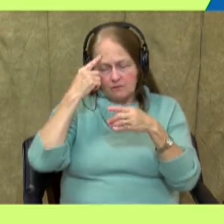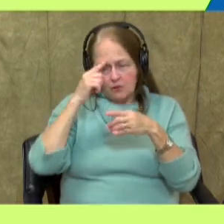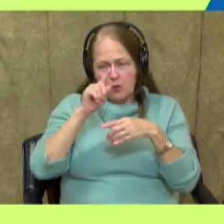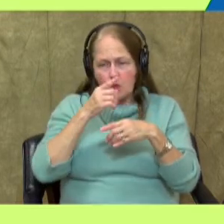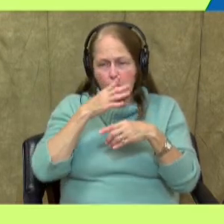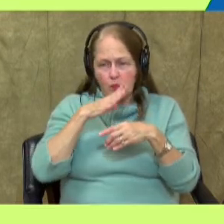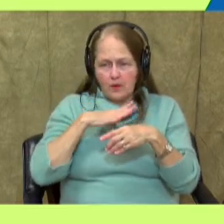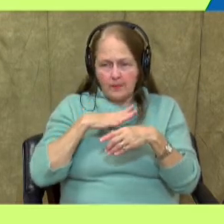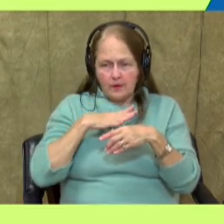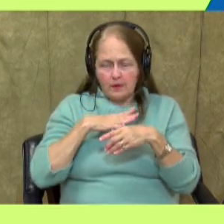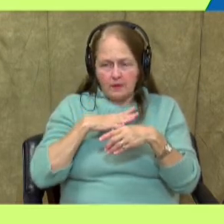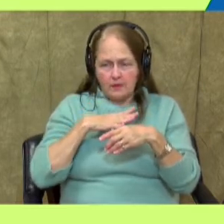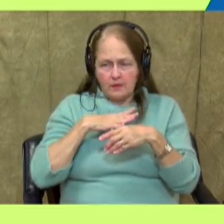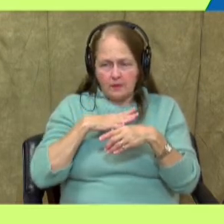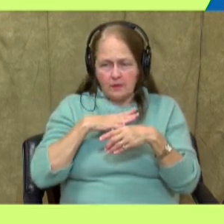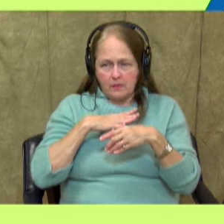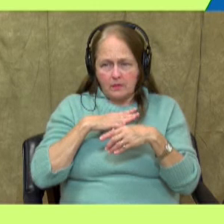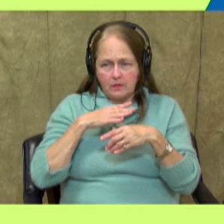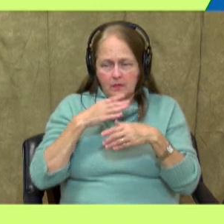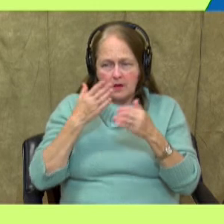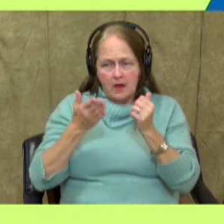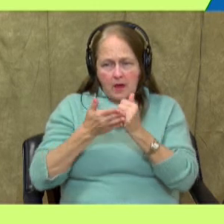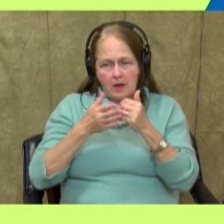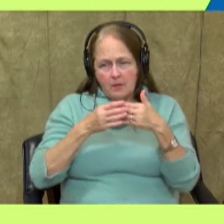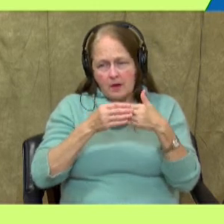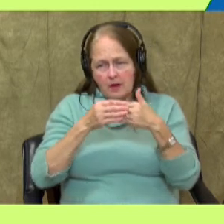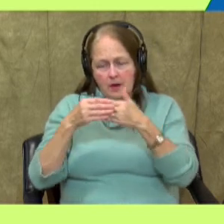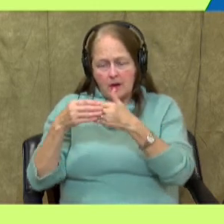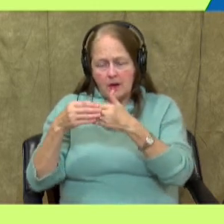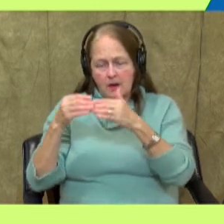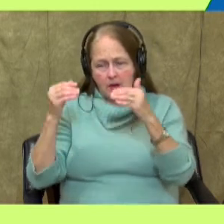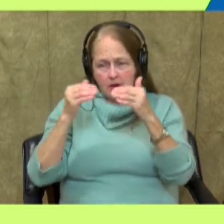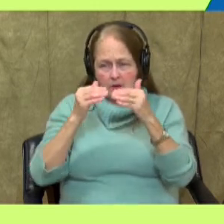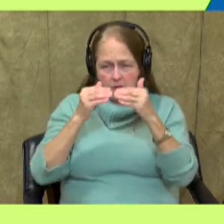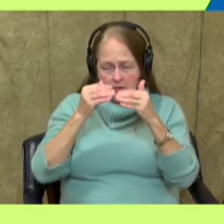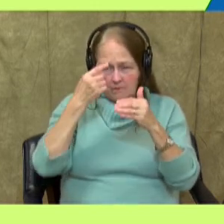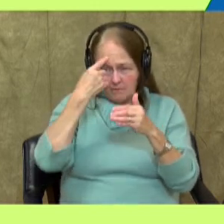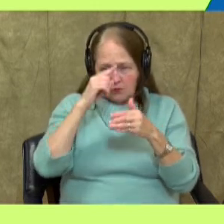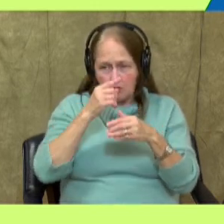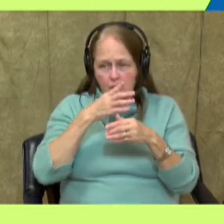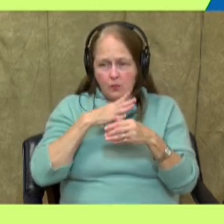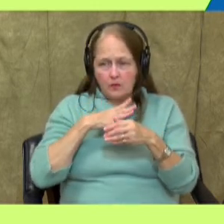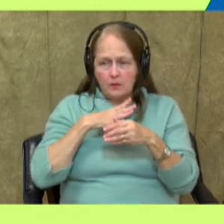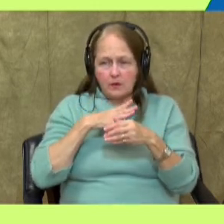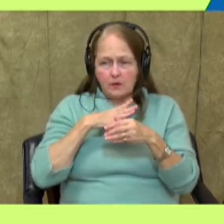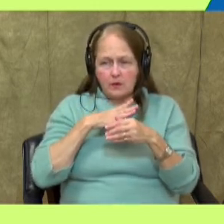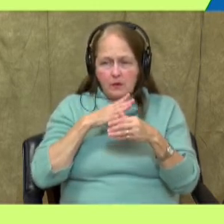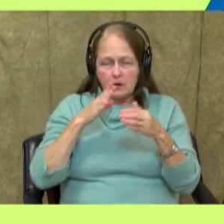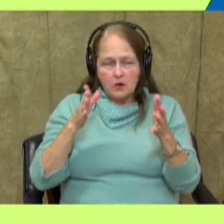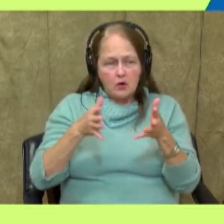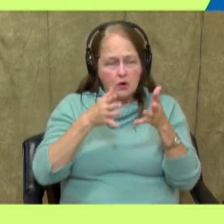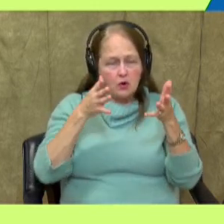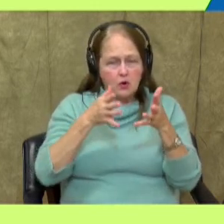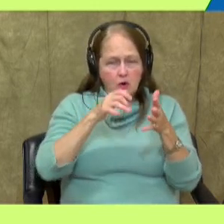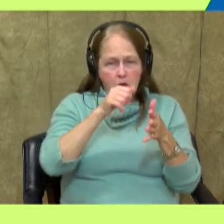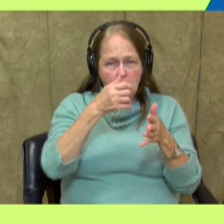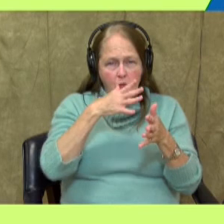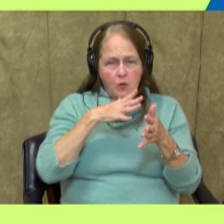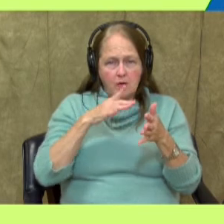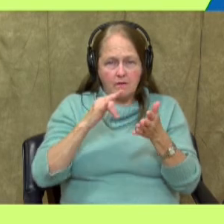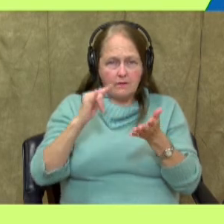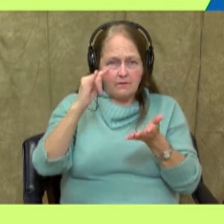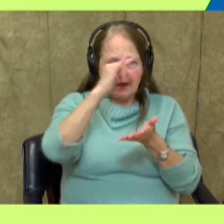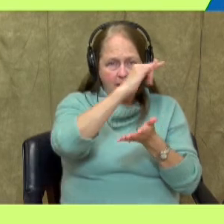women. So I might put help lead to advance equality for women, encouraged other women to start